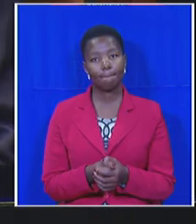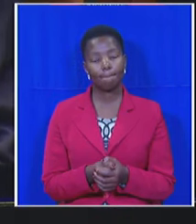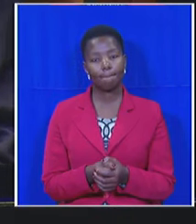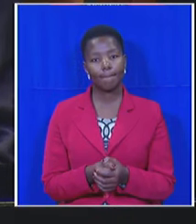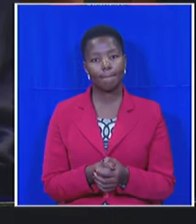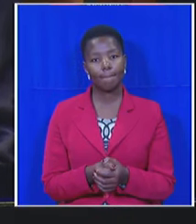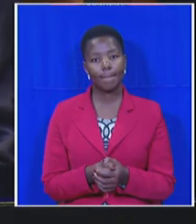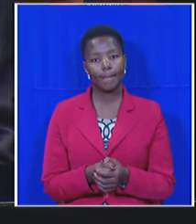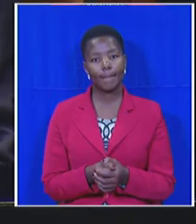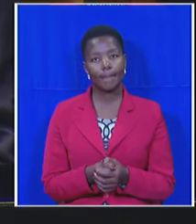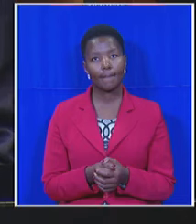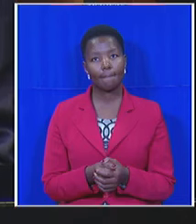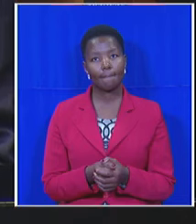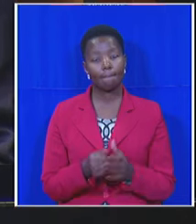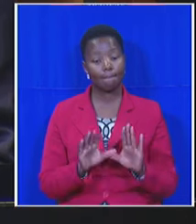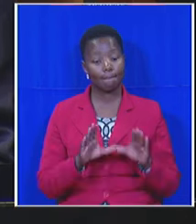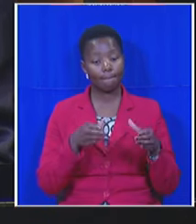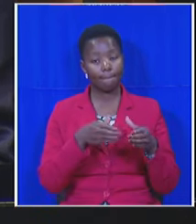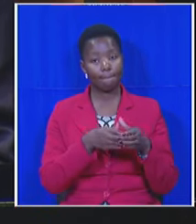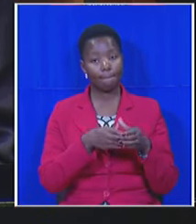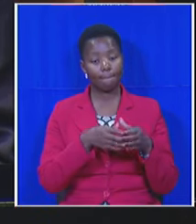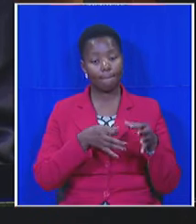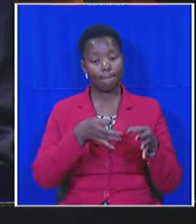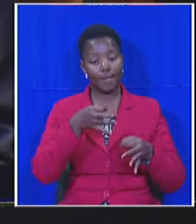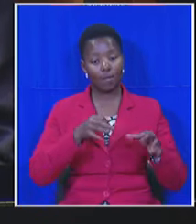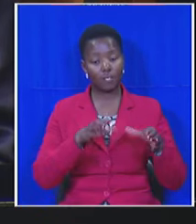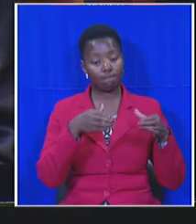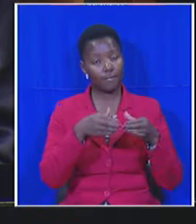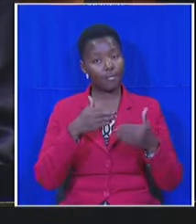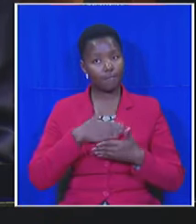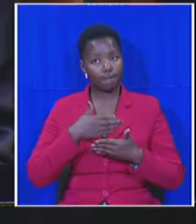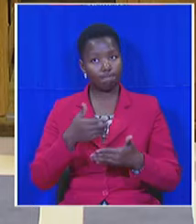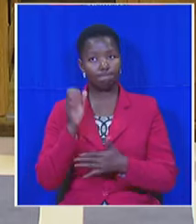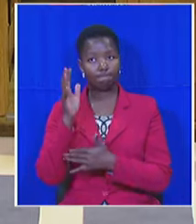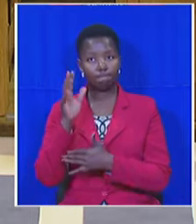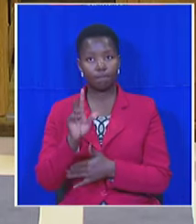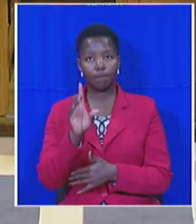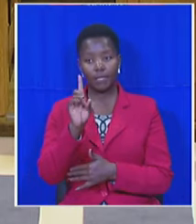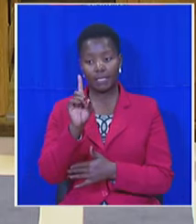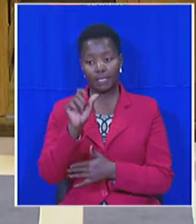Do you have any party that wishes to declare? Okay, the DA.